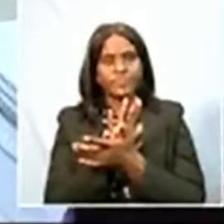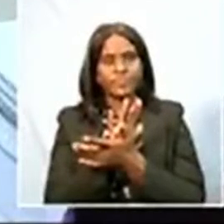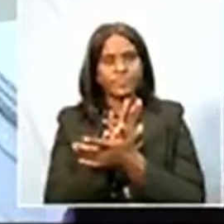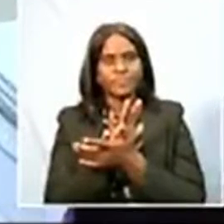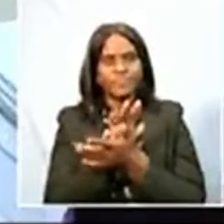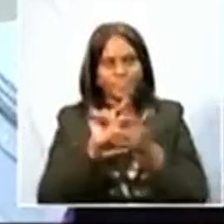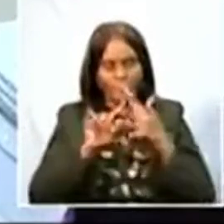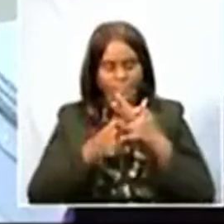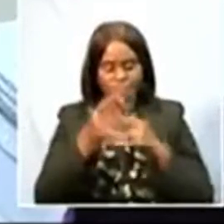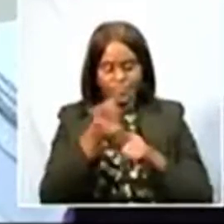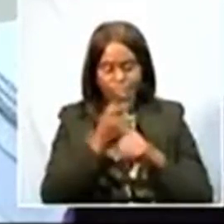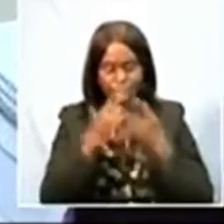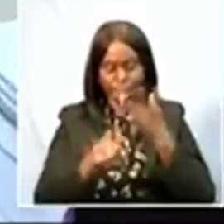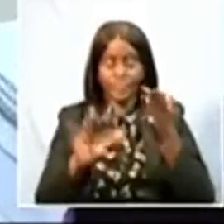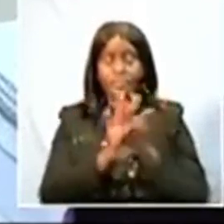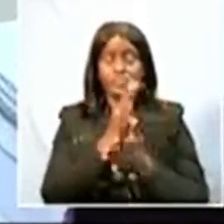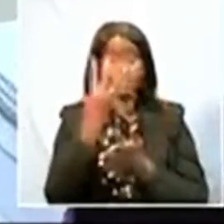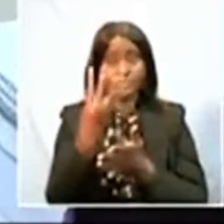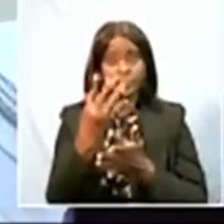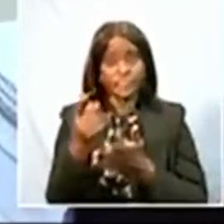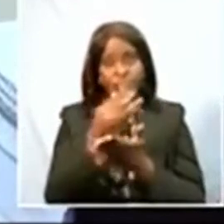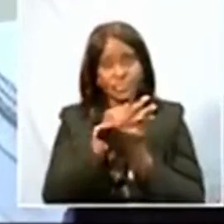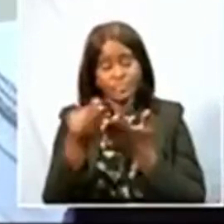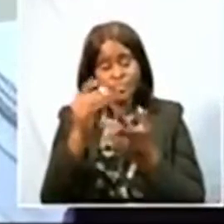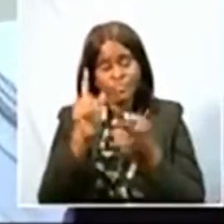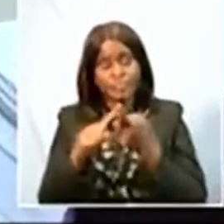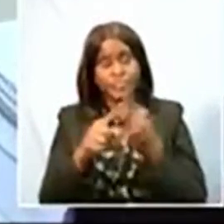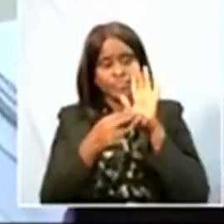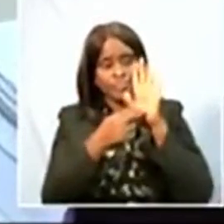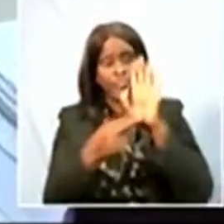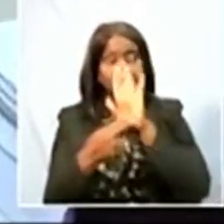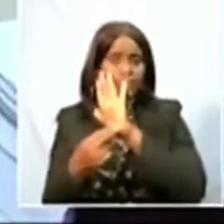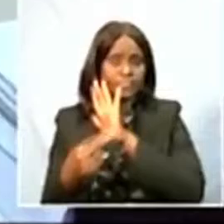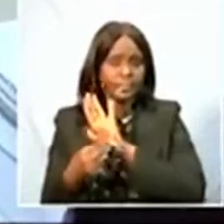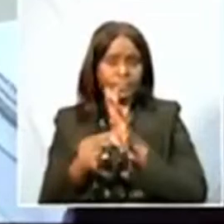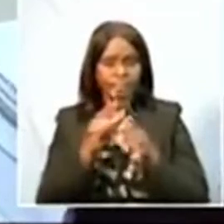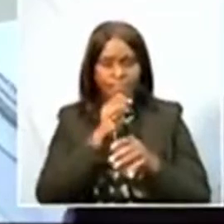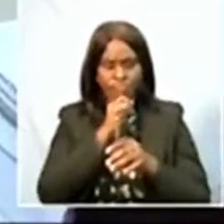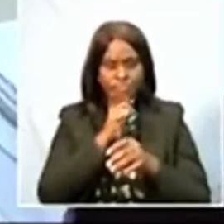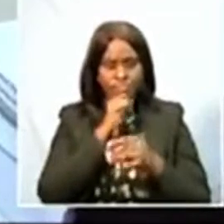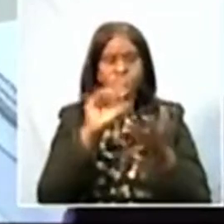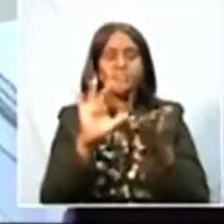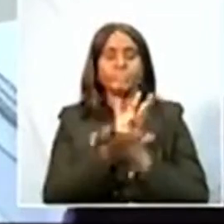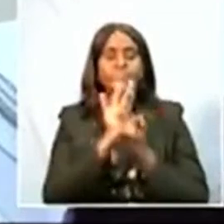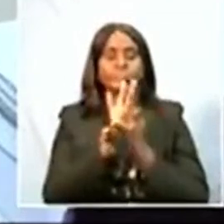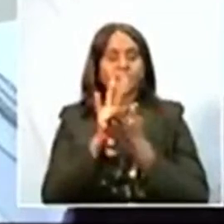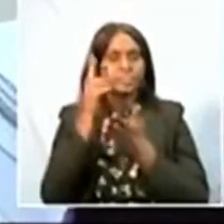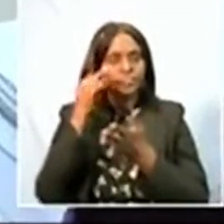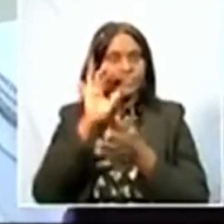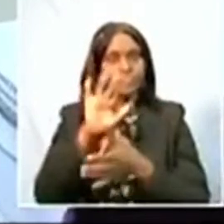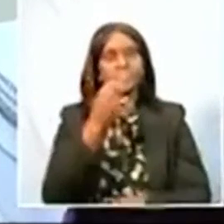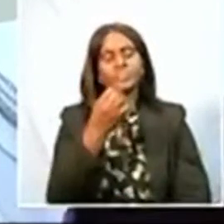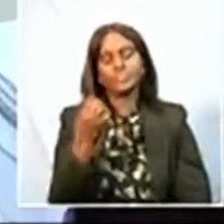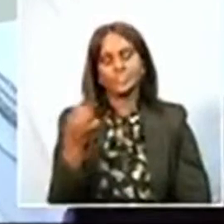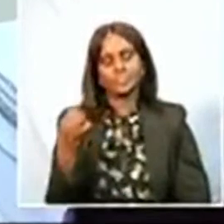It starts from page 4. Failure to avail ownership documents for